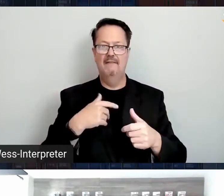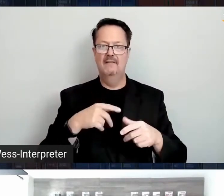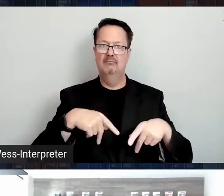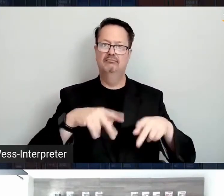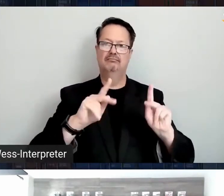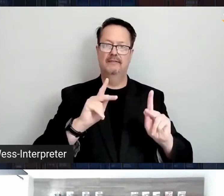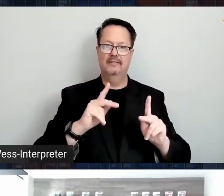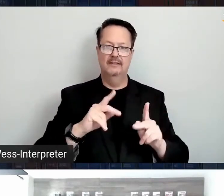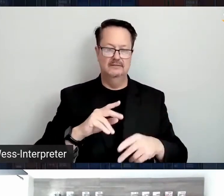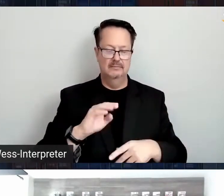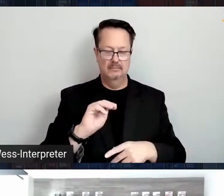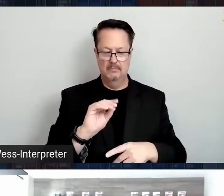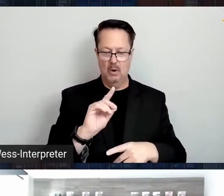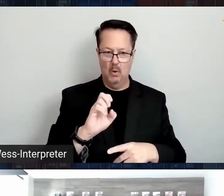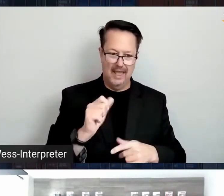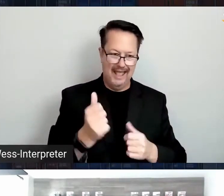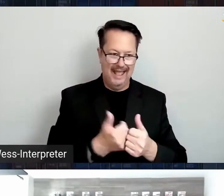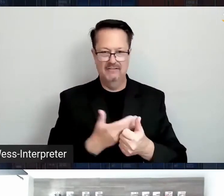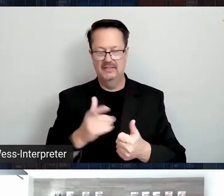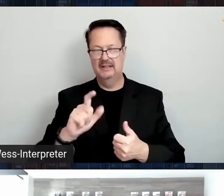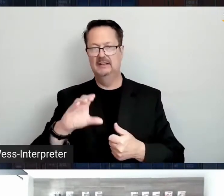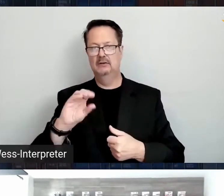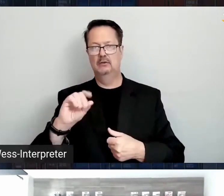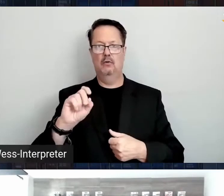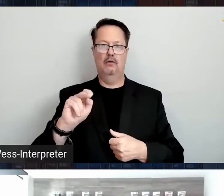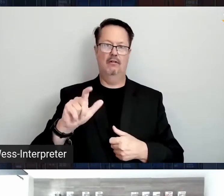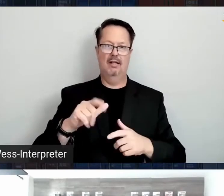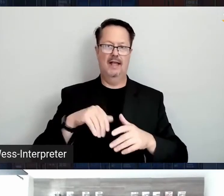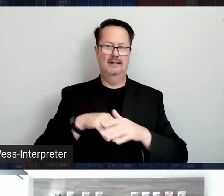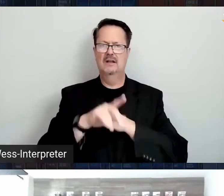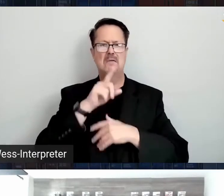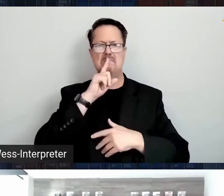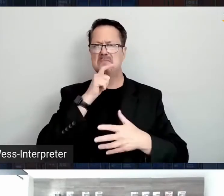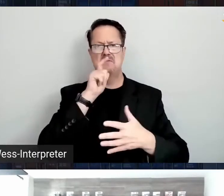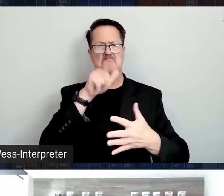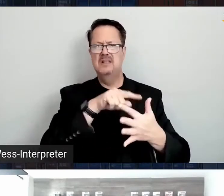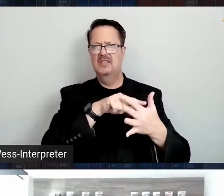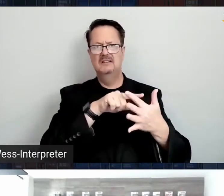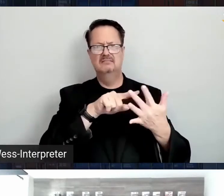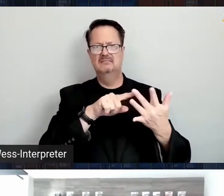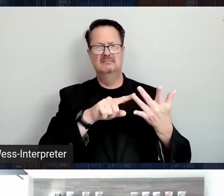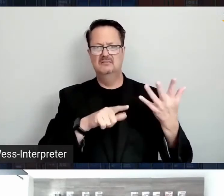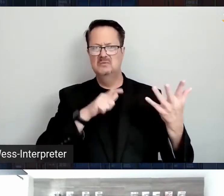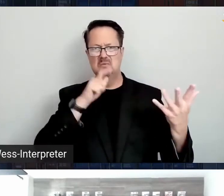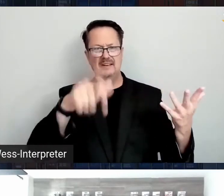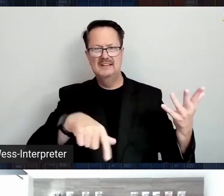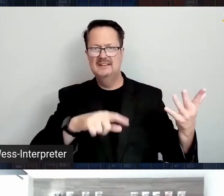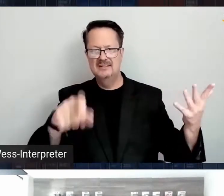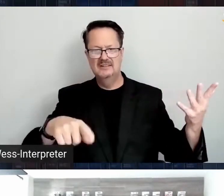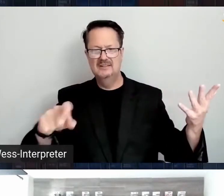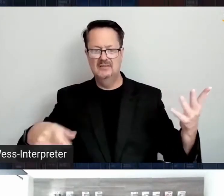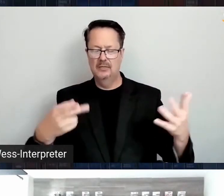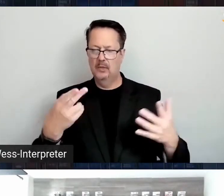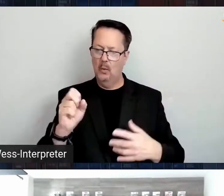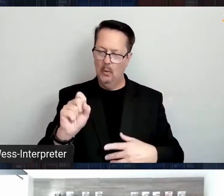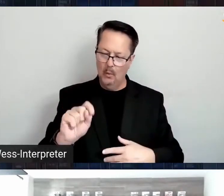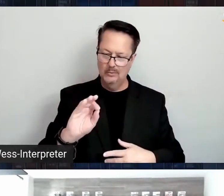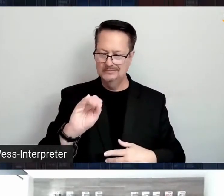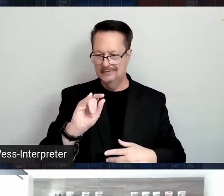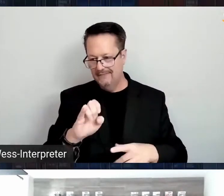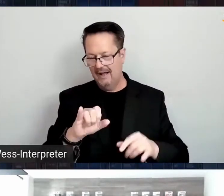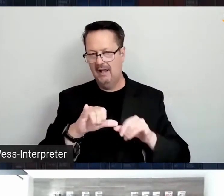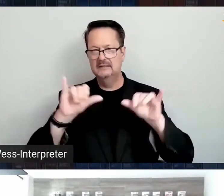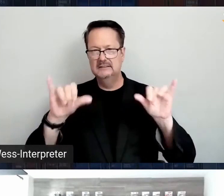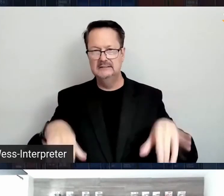And instead, most use cases and most containers they're running don't need access to that. They don't need access to the underlying host file system. And so